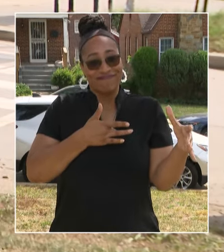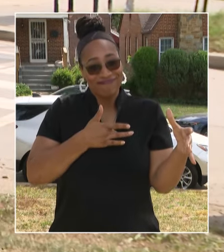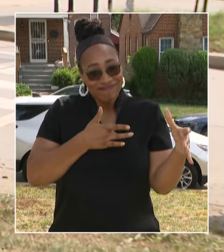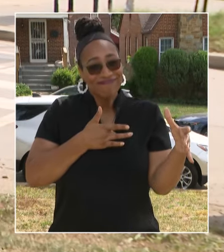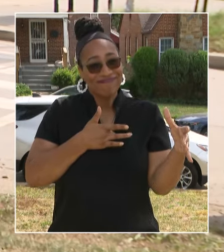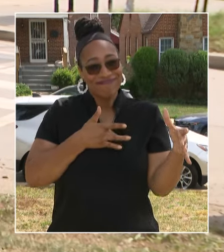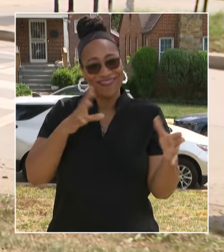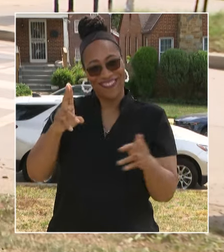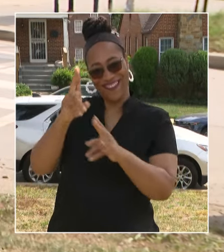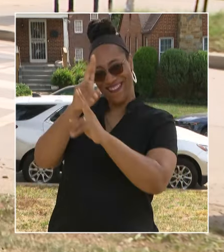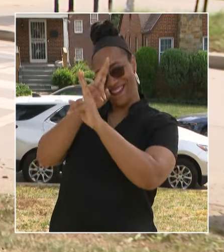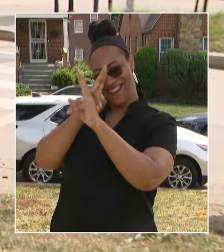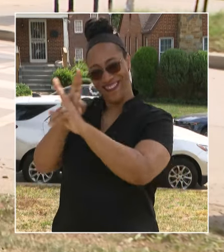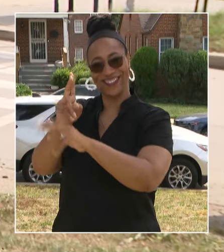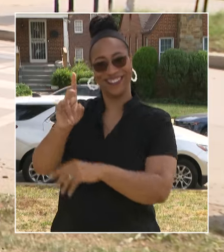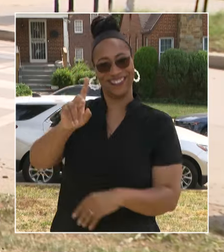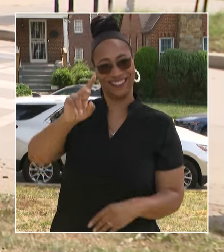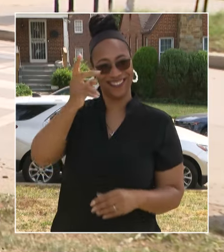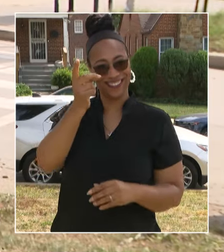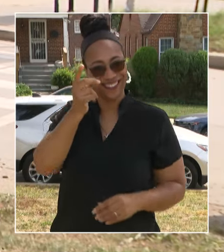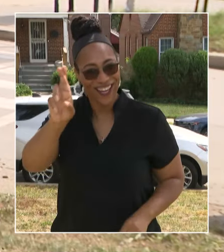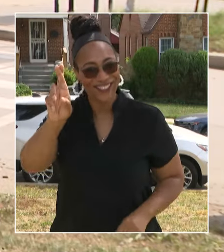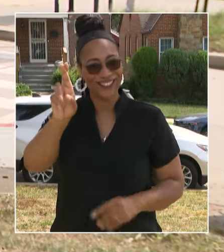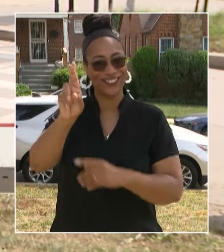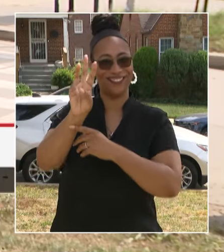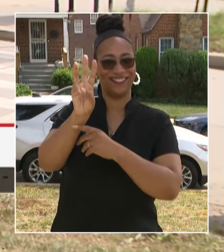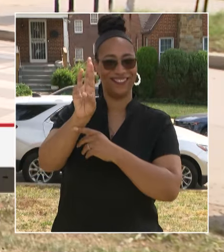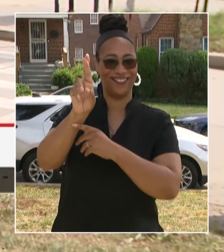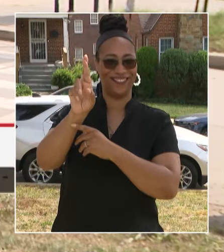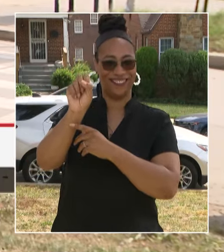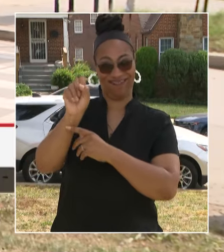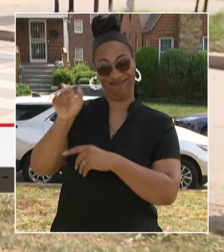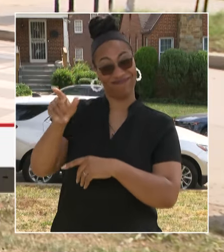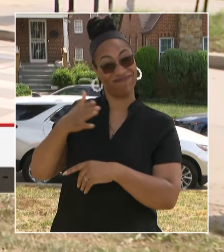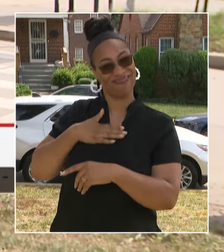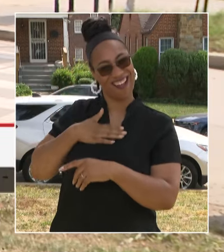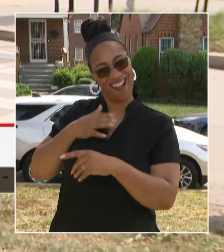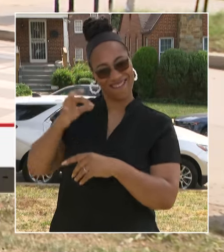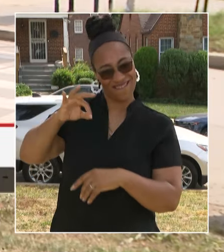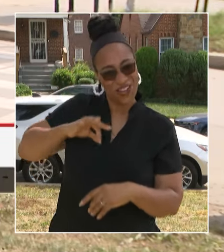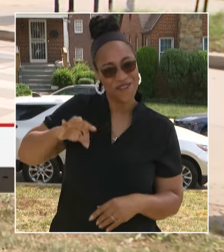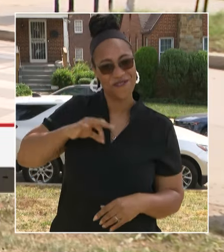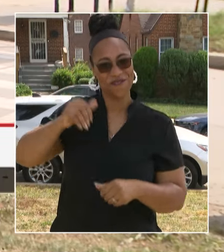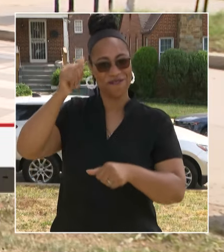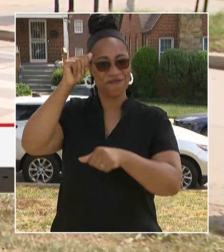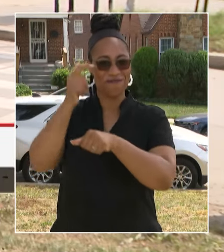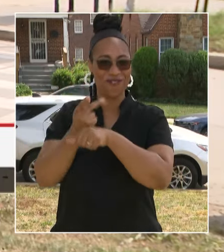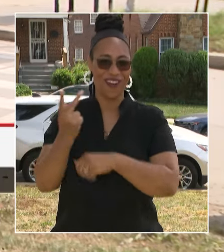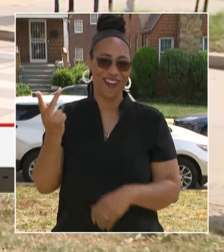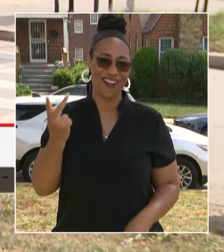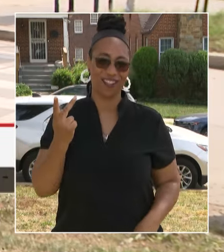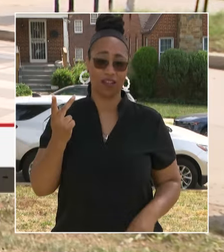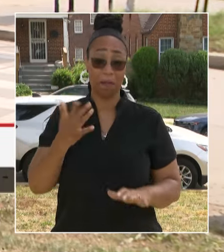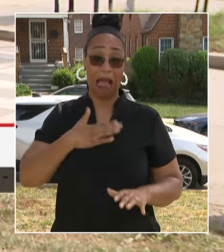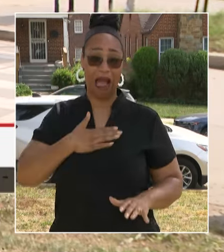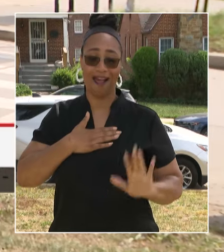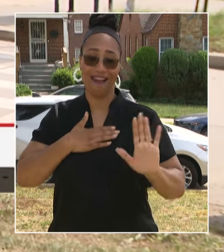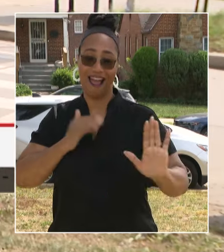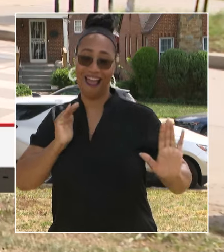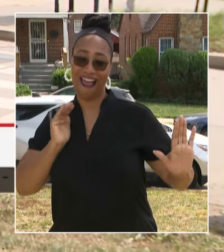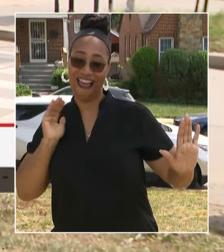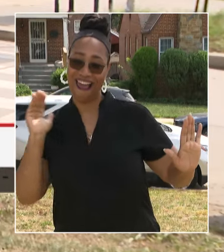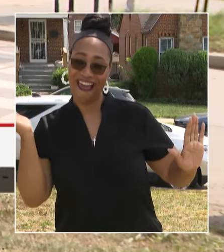Spaulding is my dear fraternity brother, our fraternity brother. He's a member of Alpha Phi Alpha